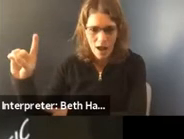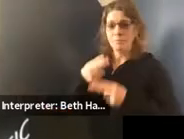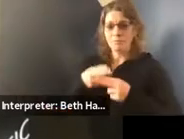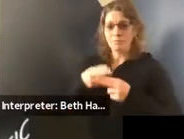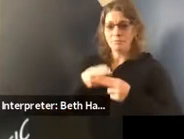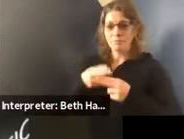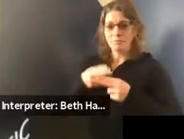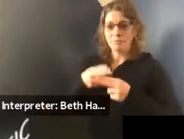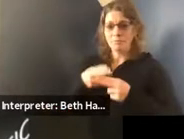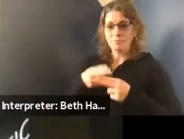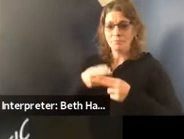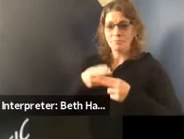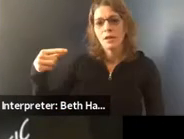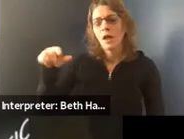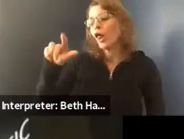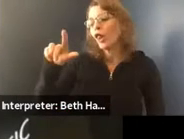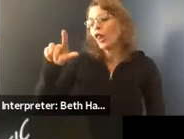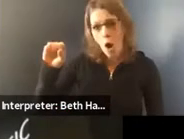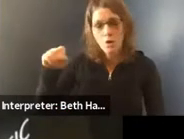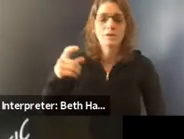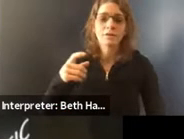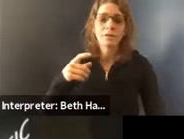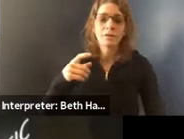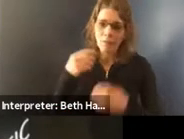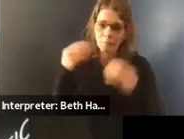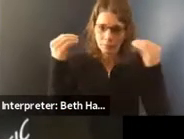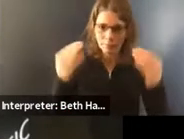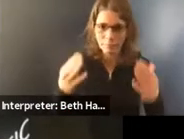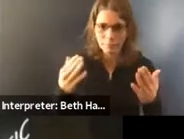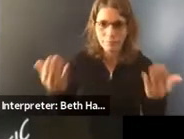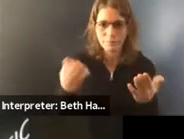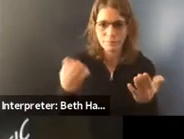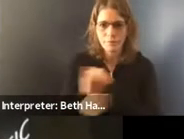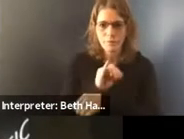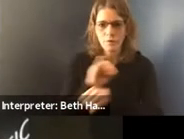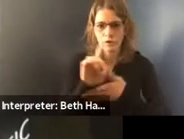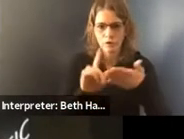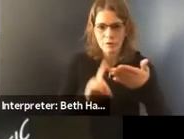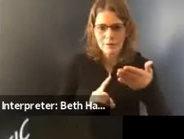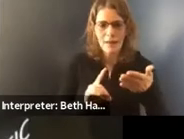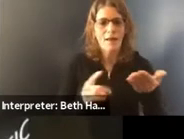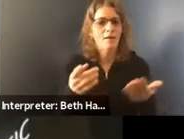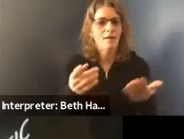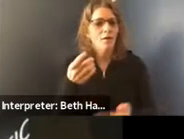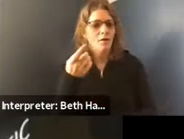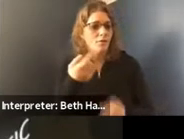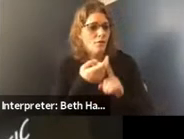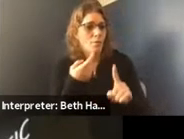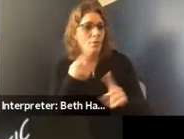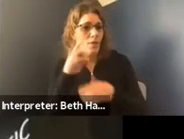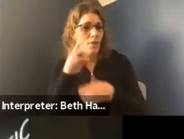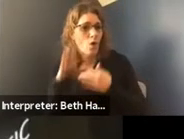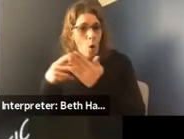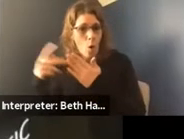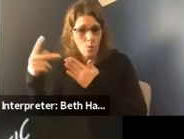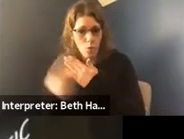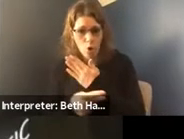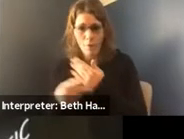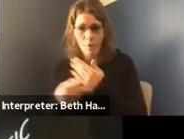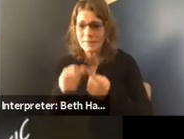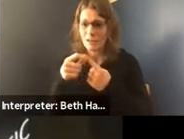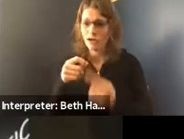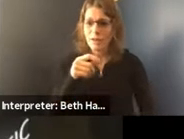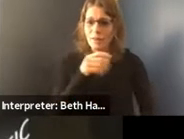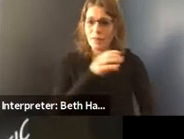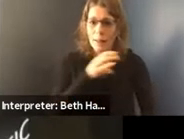on behalf of the entire program, and particularly the organization committee for this event, we welcome you. We are so excited to have you